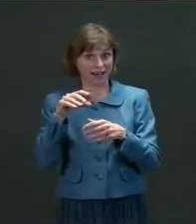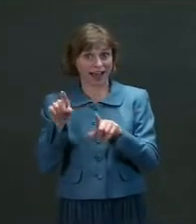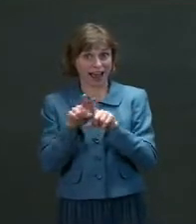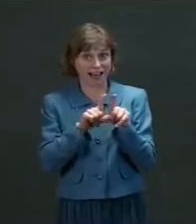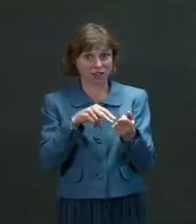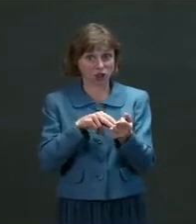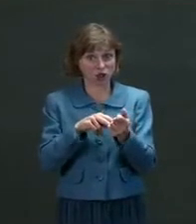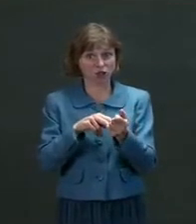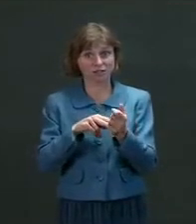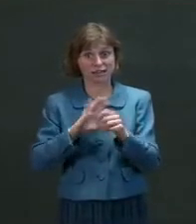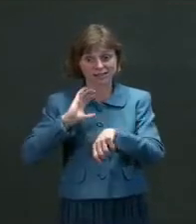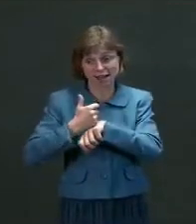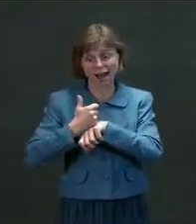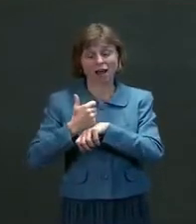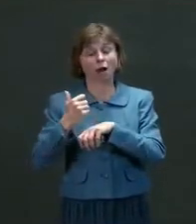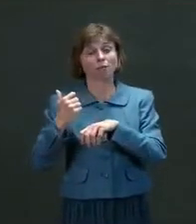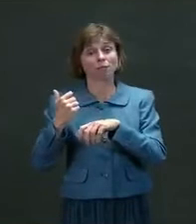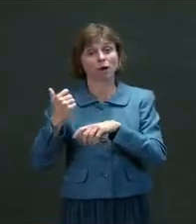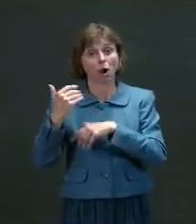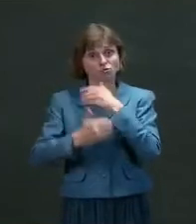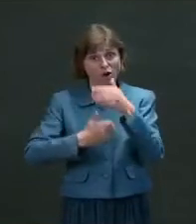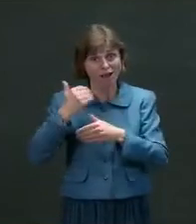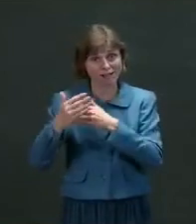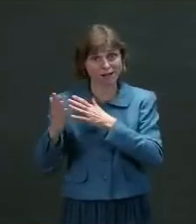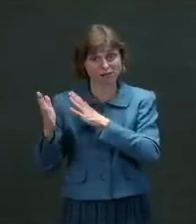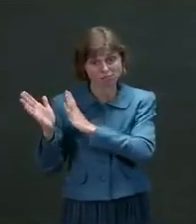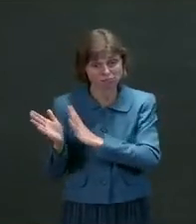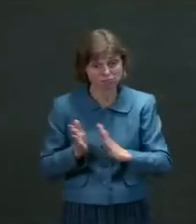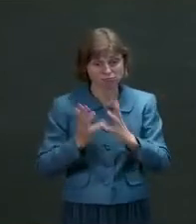a process together. I have made a